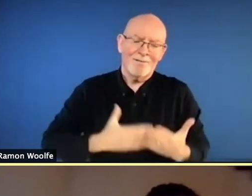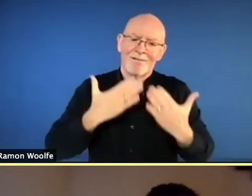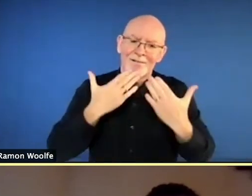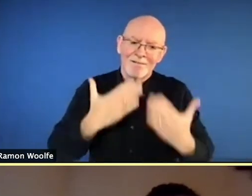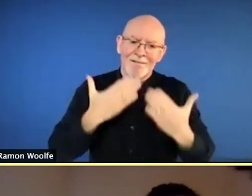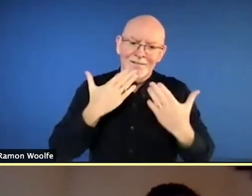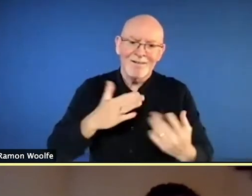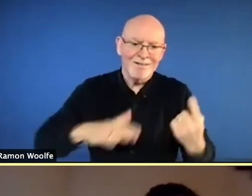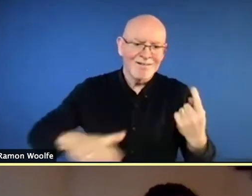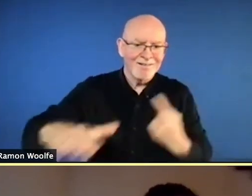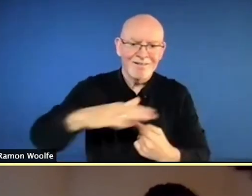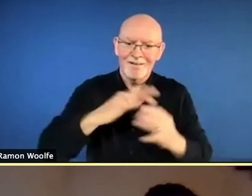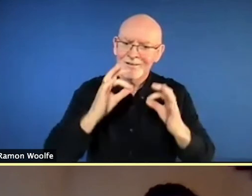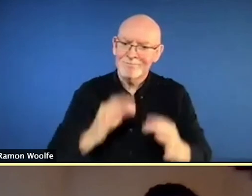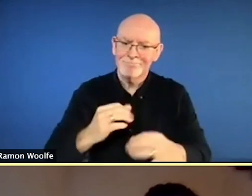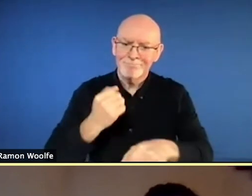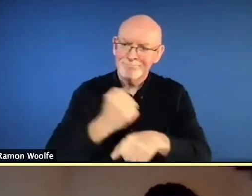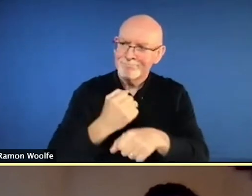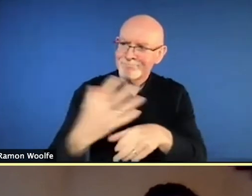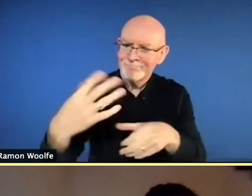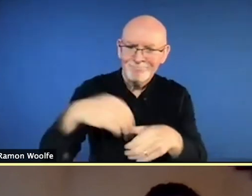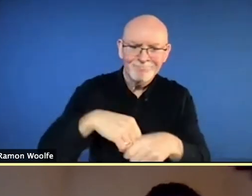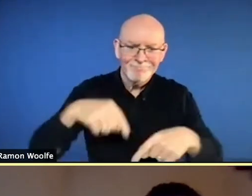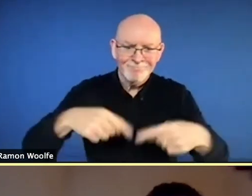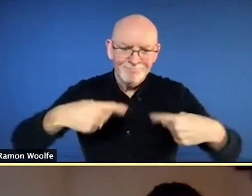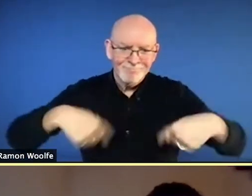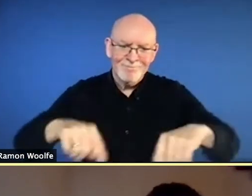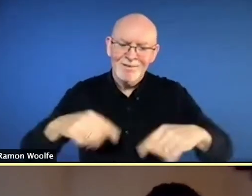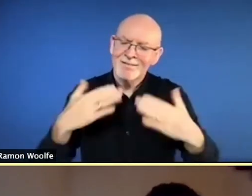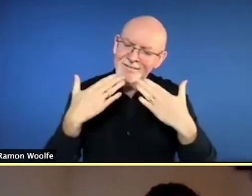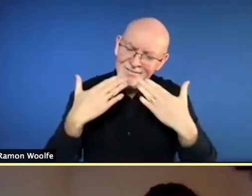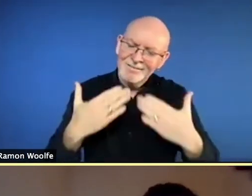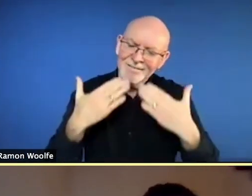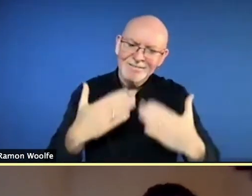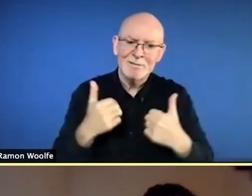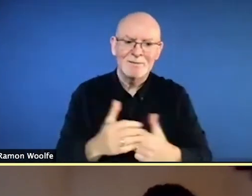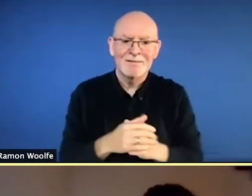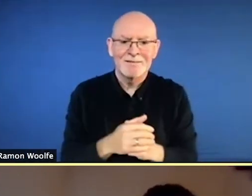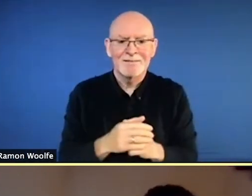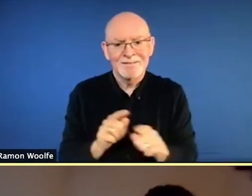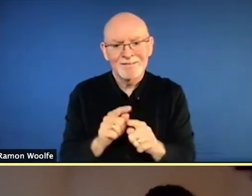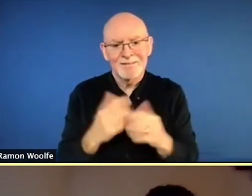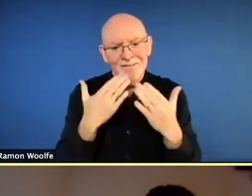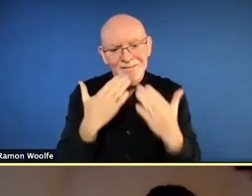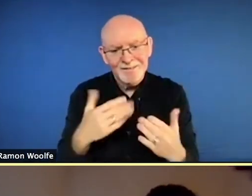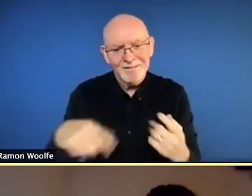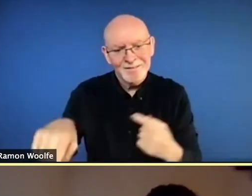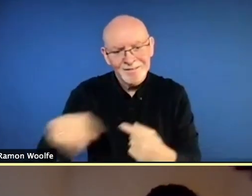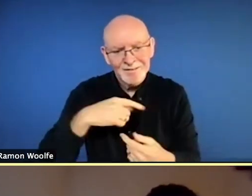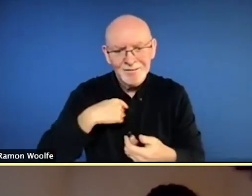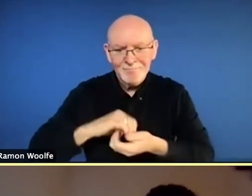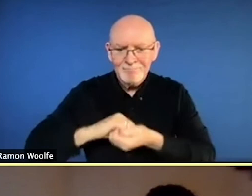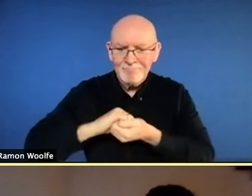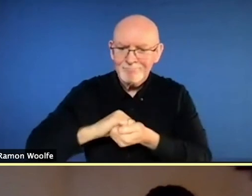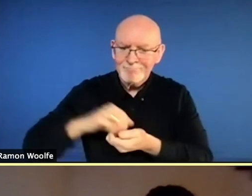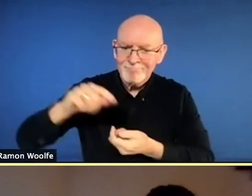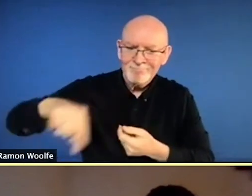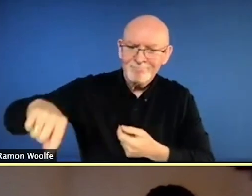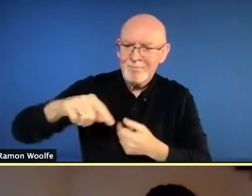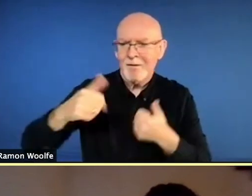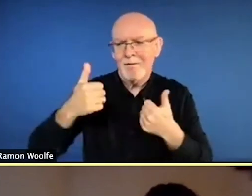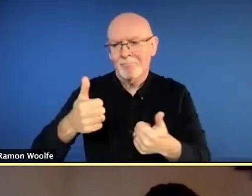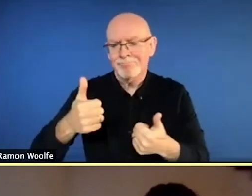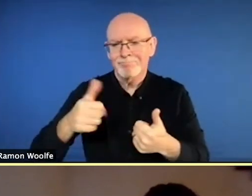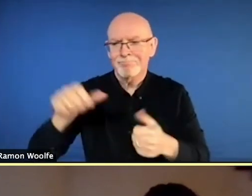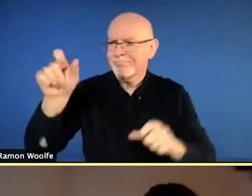very much for all of the colleagues which have had the great contributions. A very interesting debate. Thanks